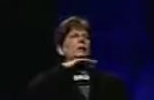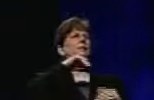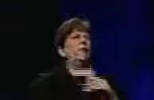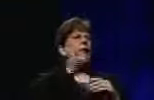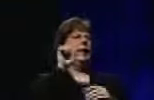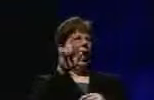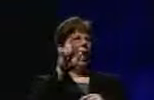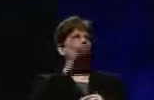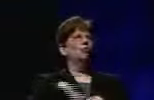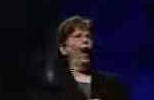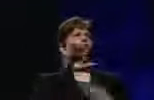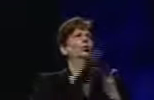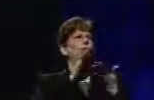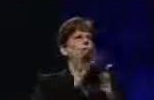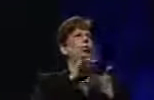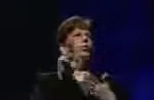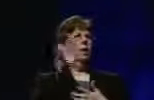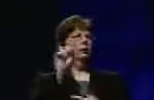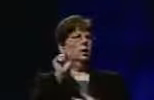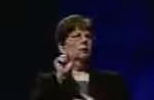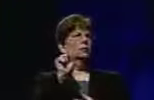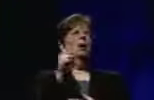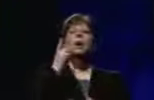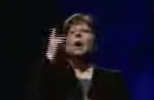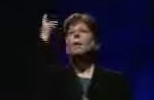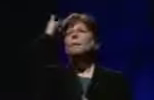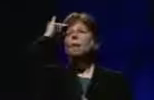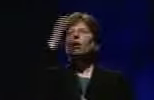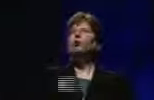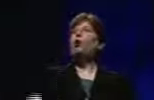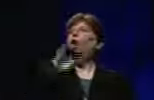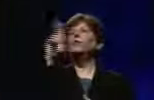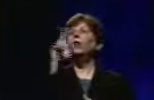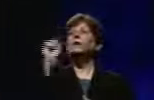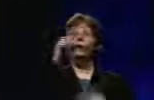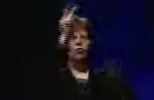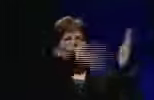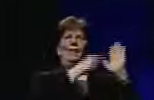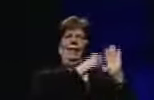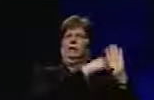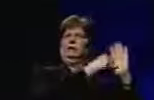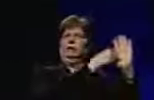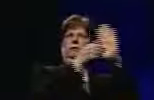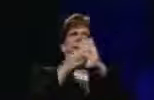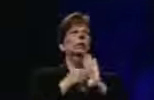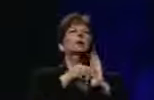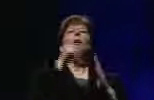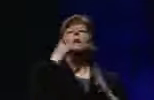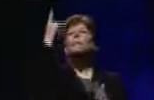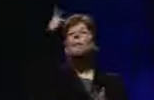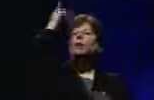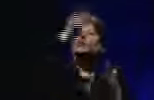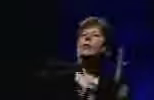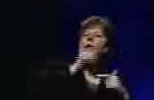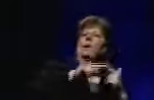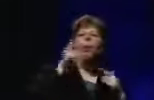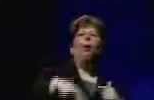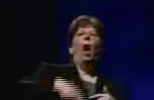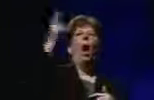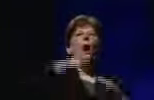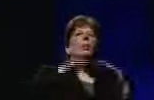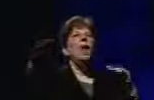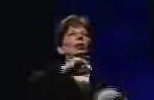air around schools in our country. Parents all over the country read this story. They read about these high levels of